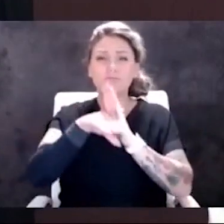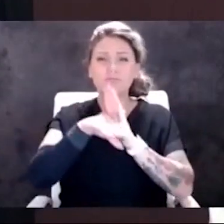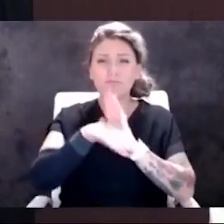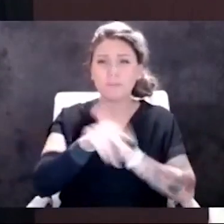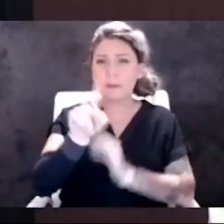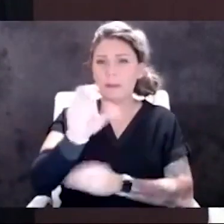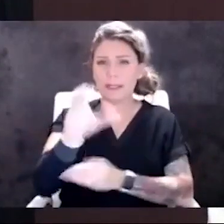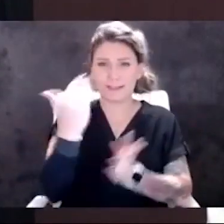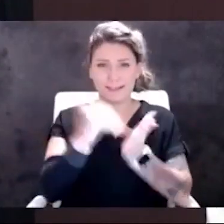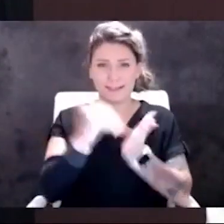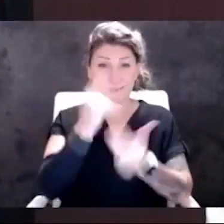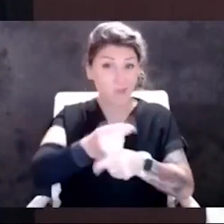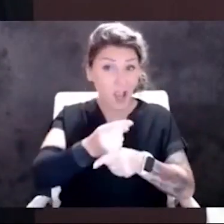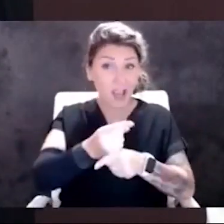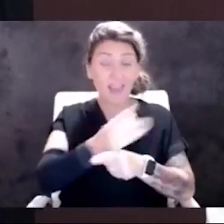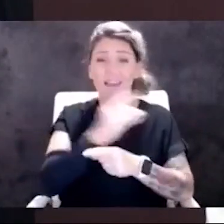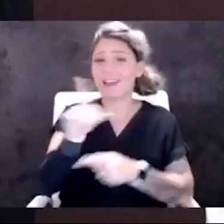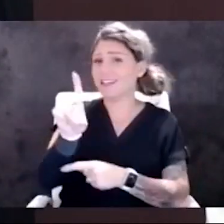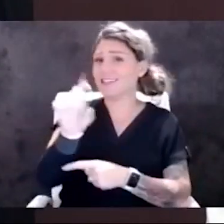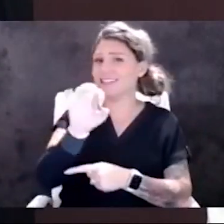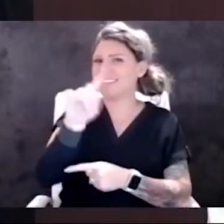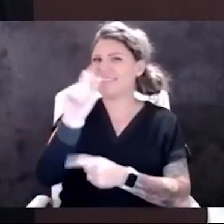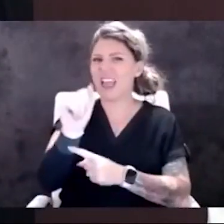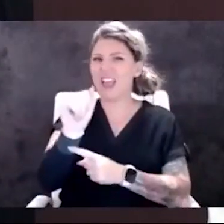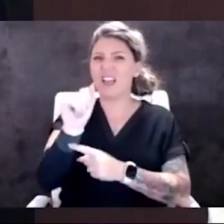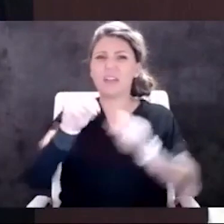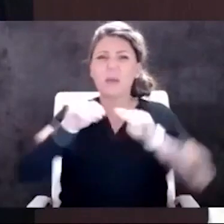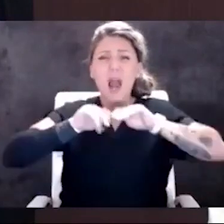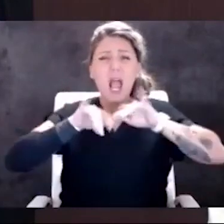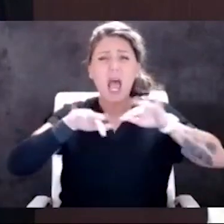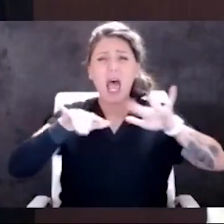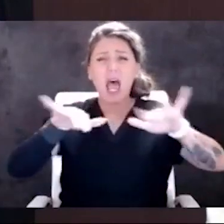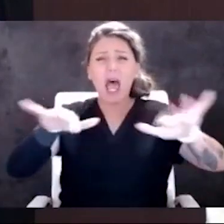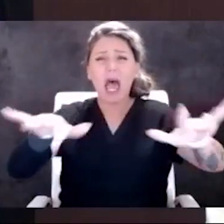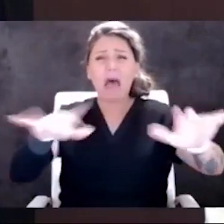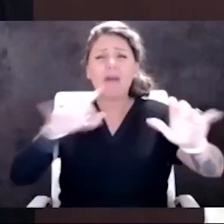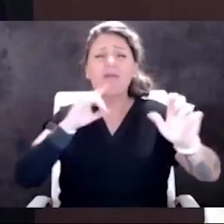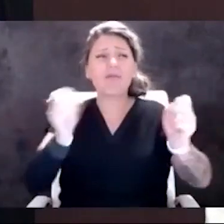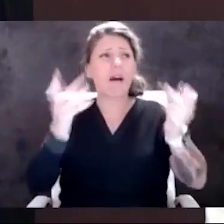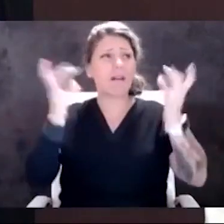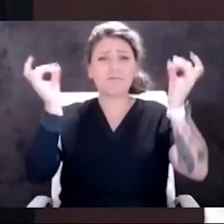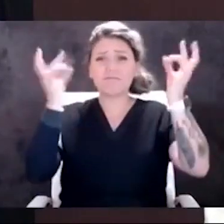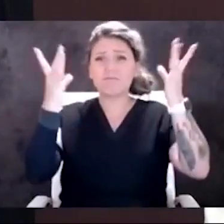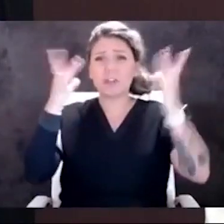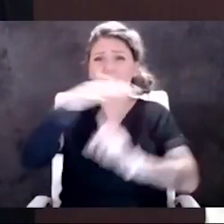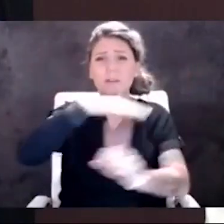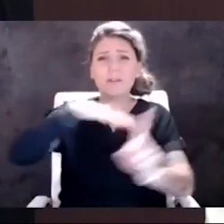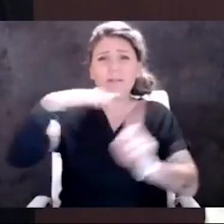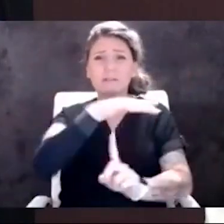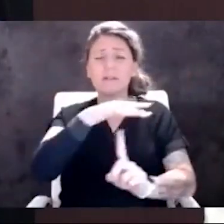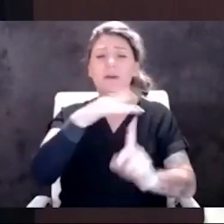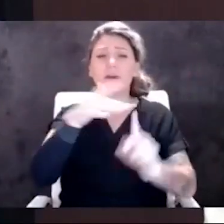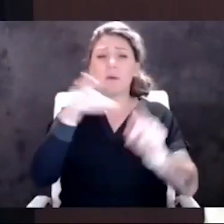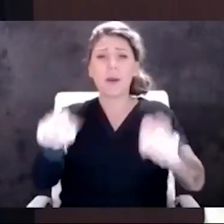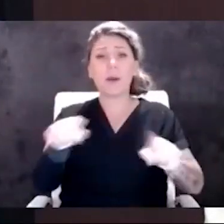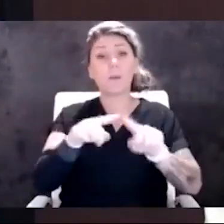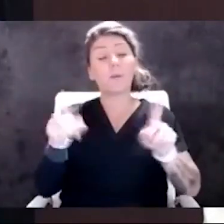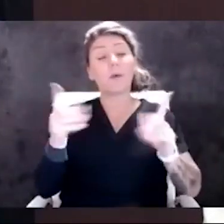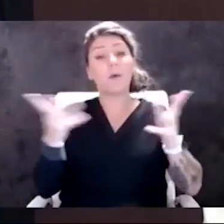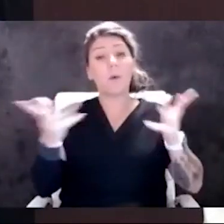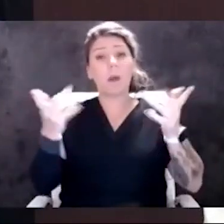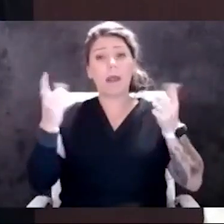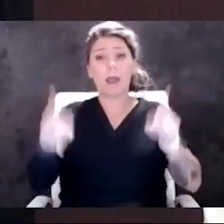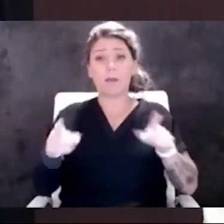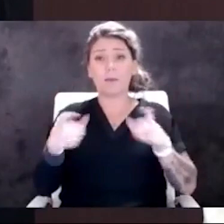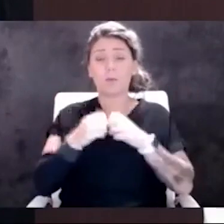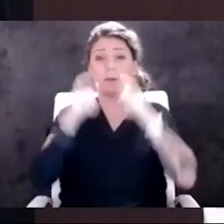the Delta variant came roaring through. We had lots of crises around that. And I think that what's happened is with masking,